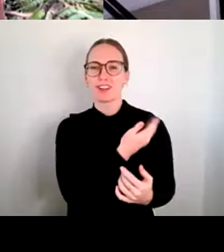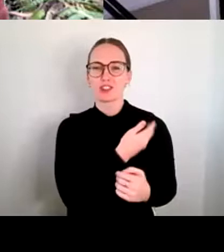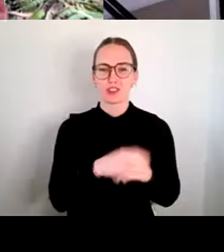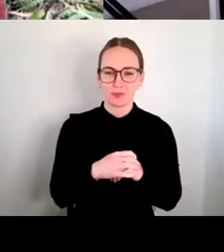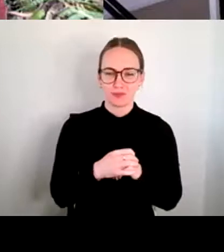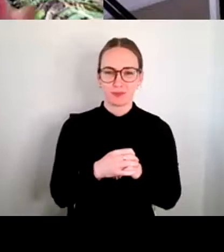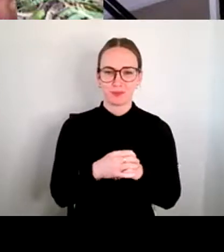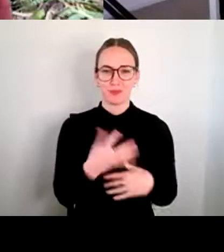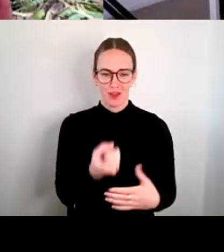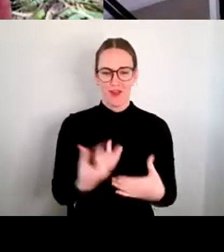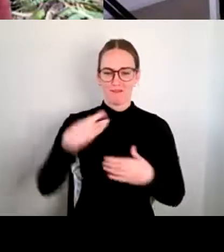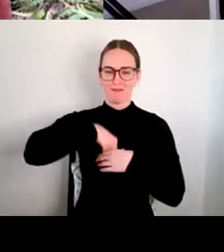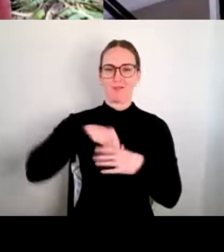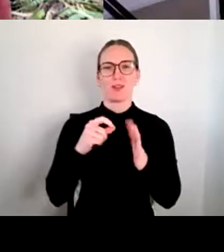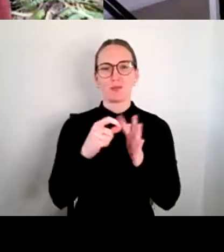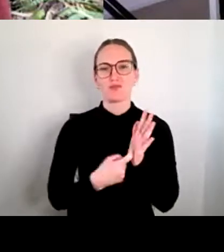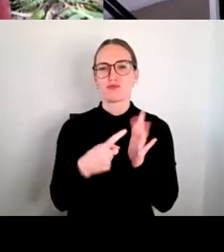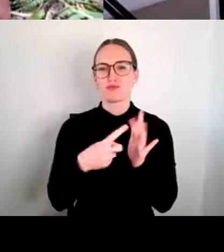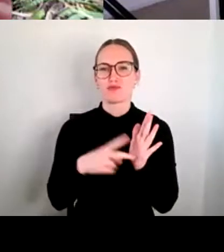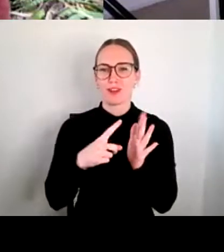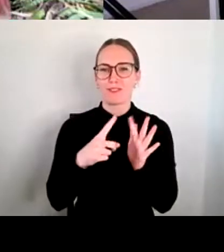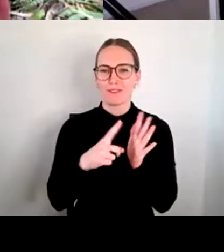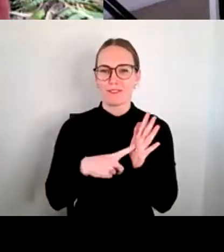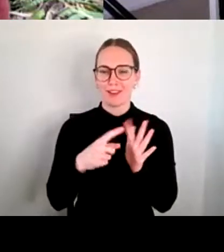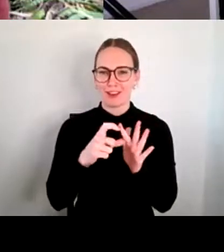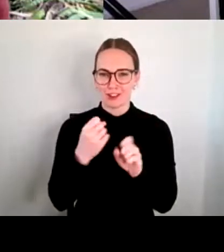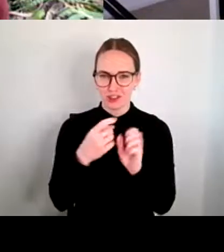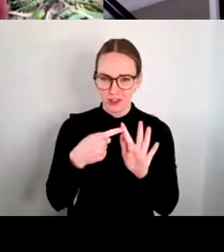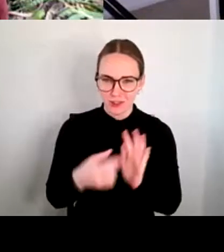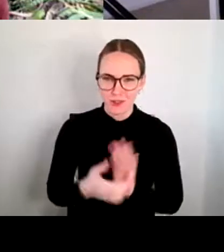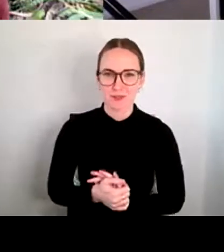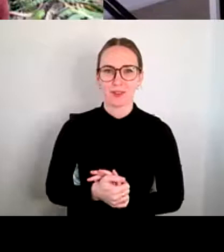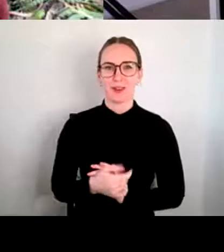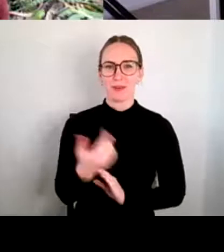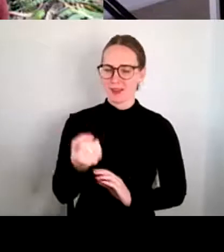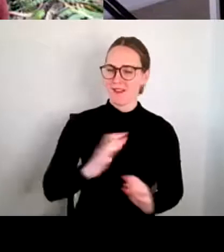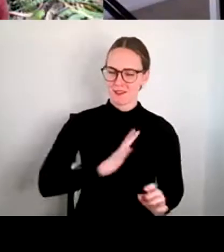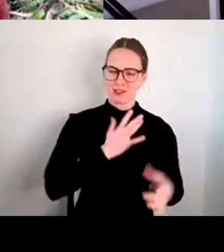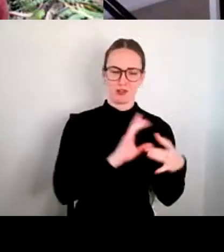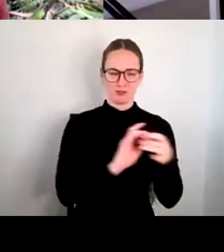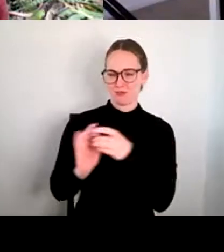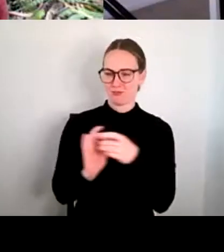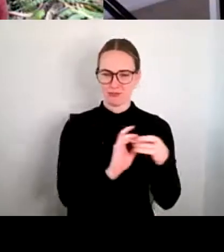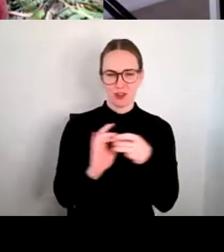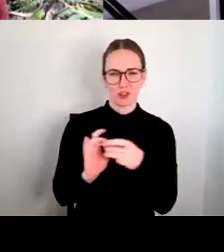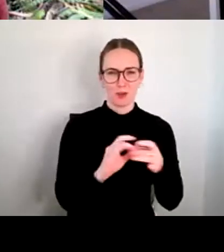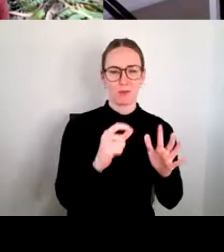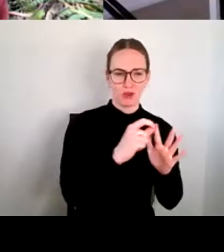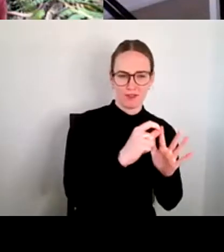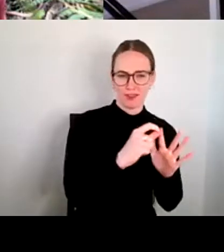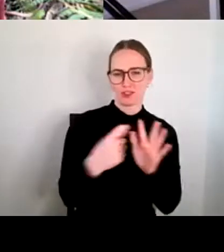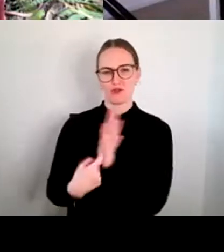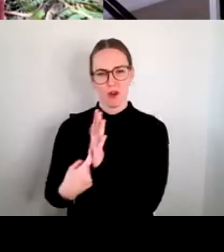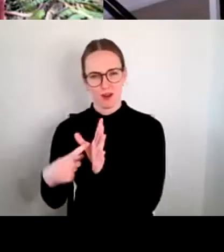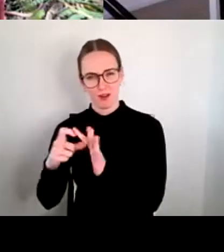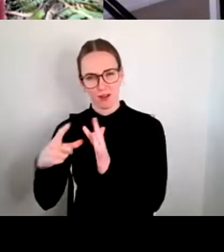or and I fully take on board everything Bronwyn's saying, but there's a very interesting relationship between those two concepts, I think, that may sit